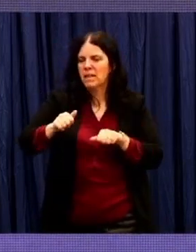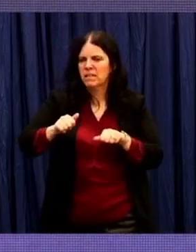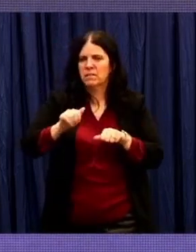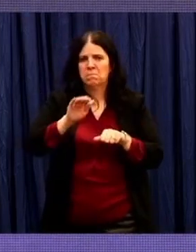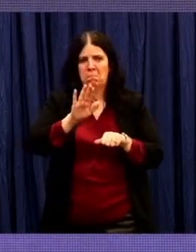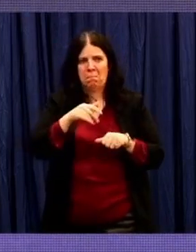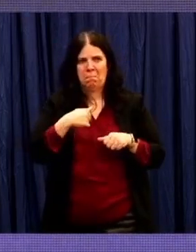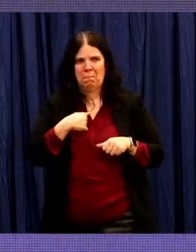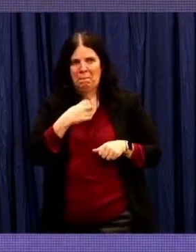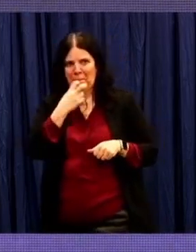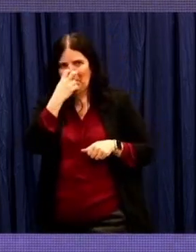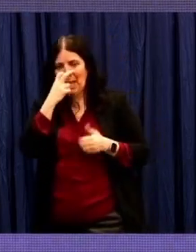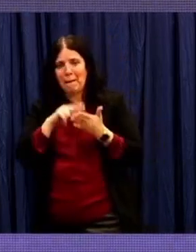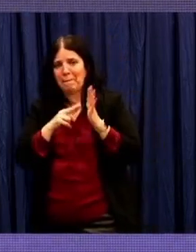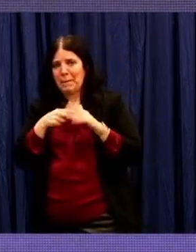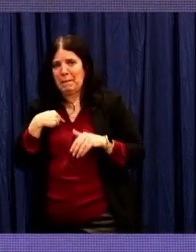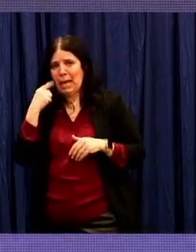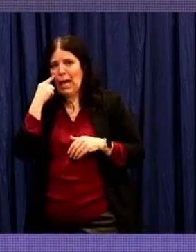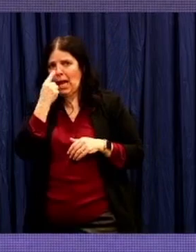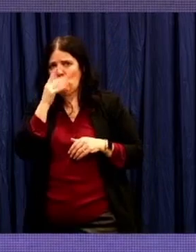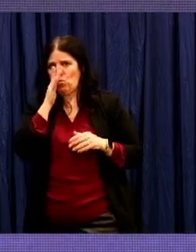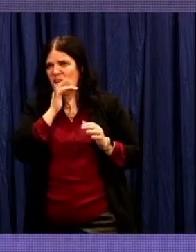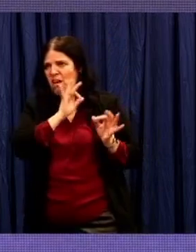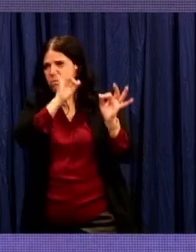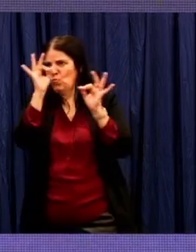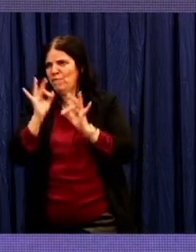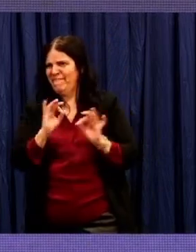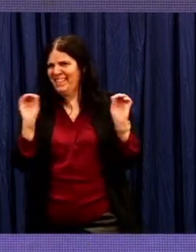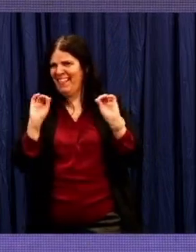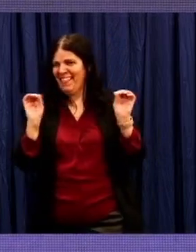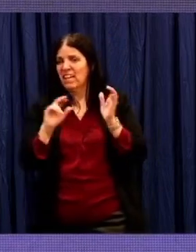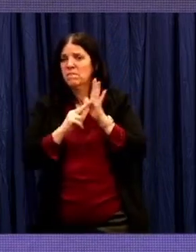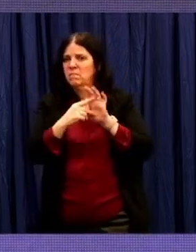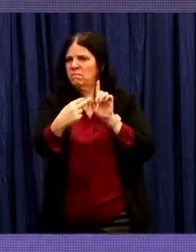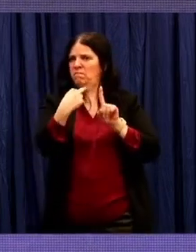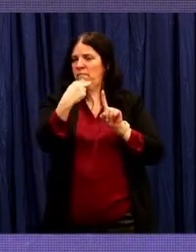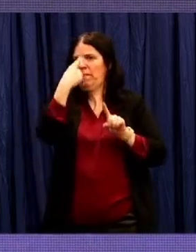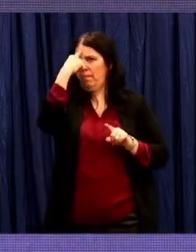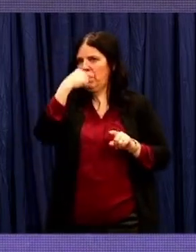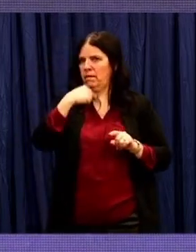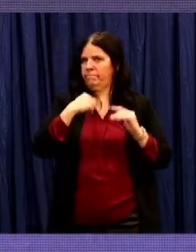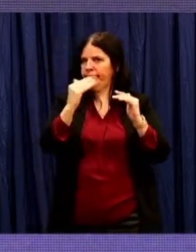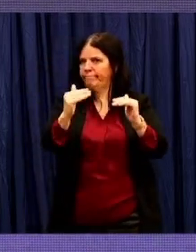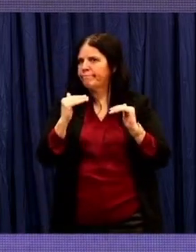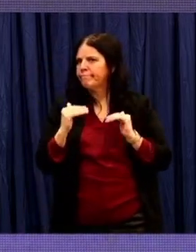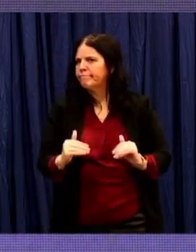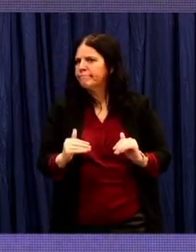score lower on some of those applicant tracking tests as well due to my disability.